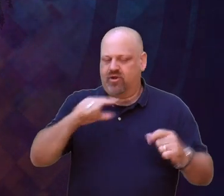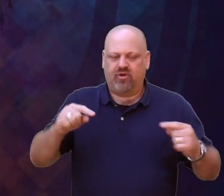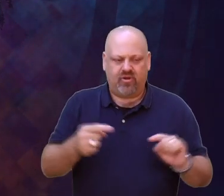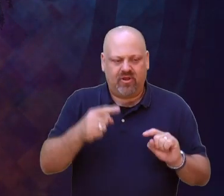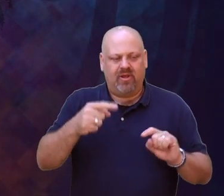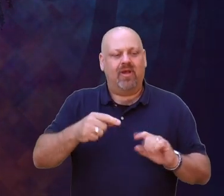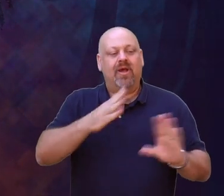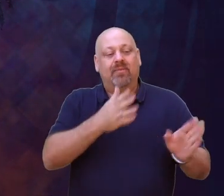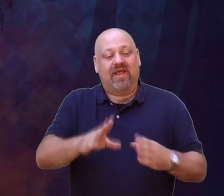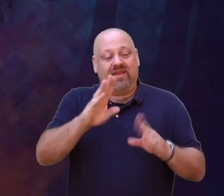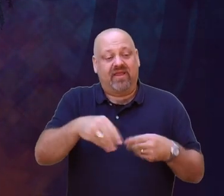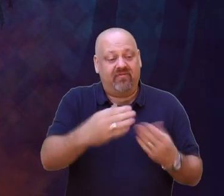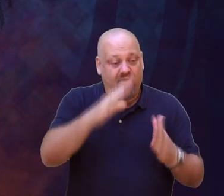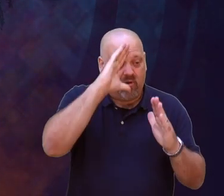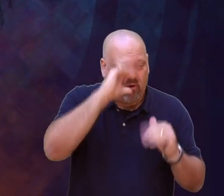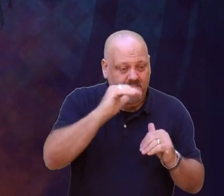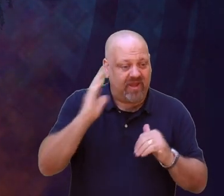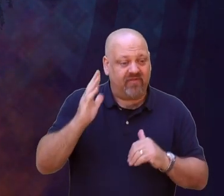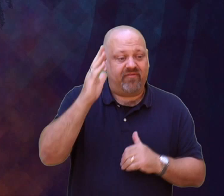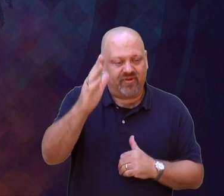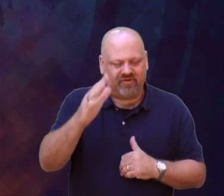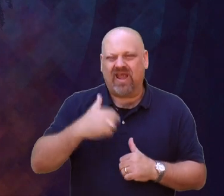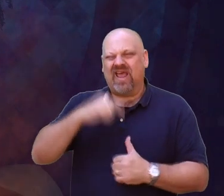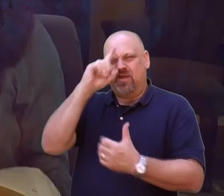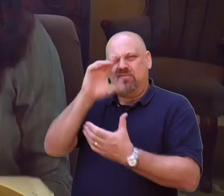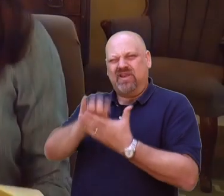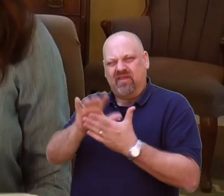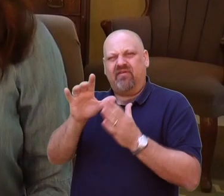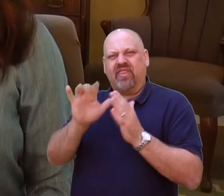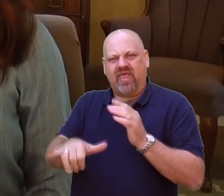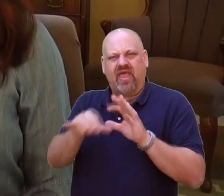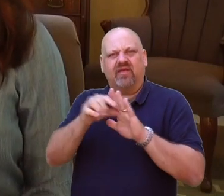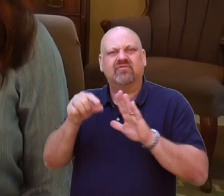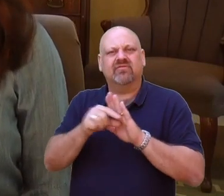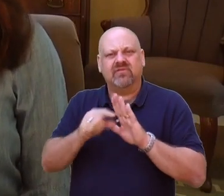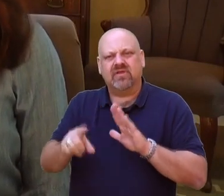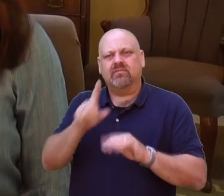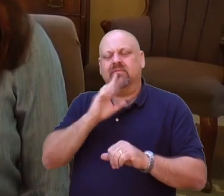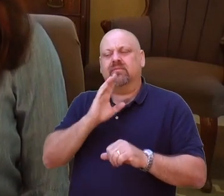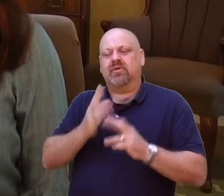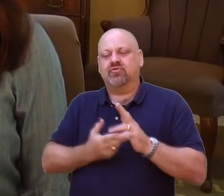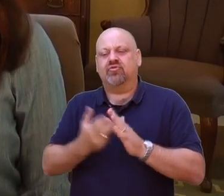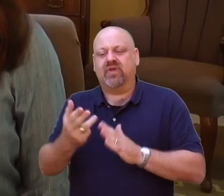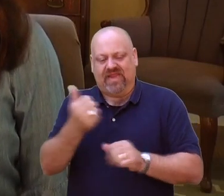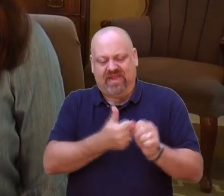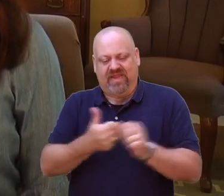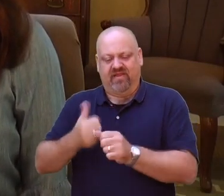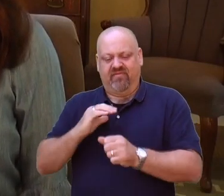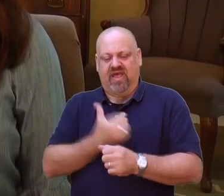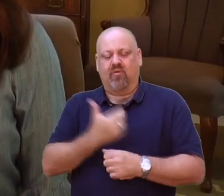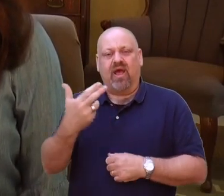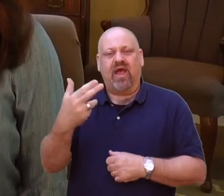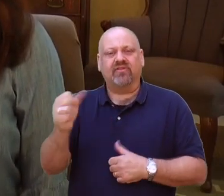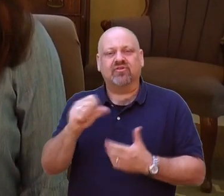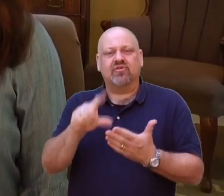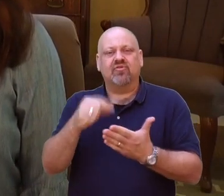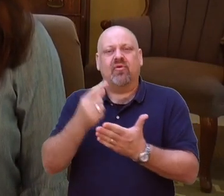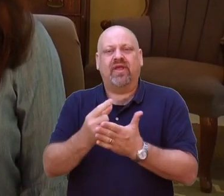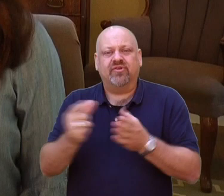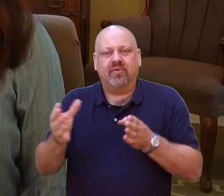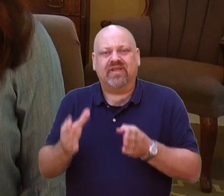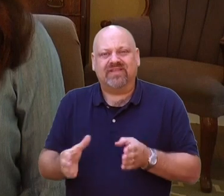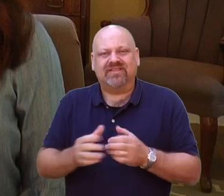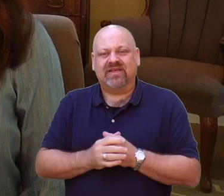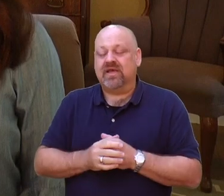prosper you and not to harm you. Plans to give you hope and a future." And I believe that that word speaks true for